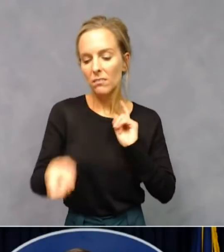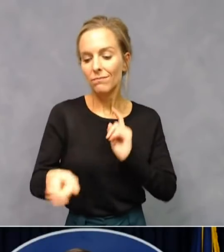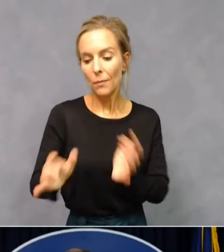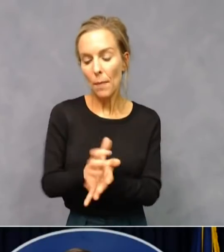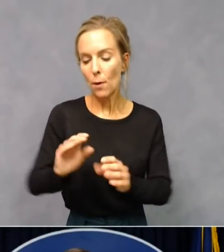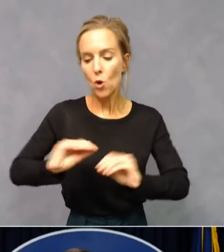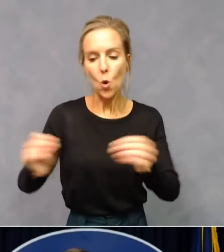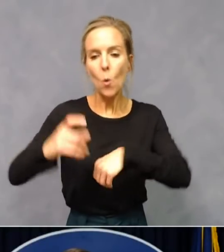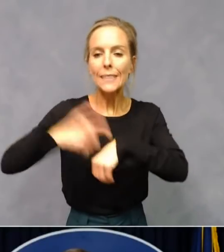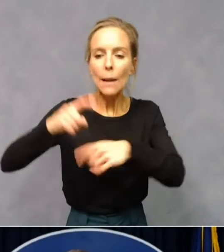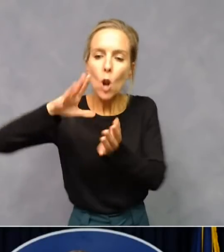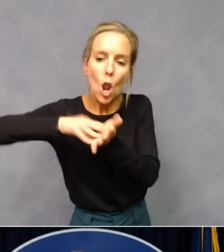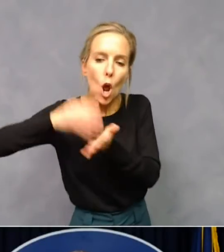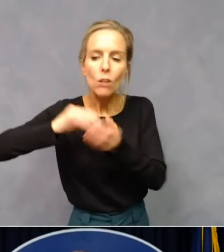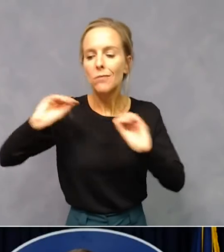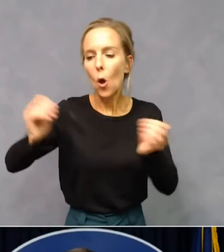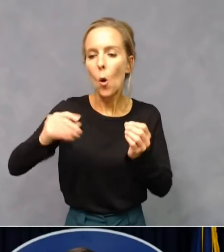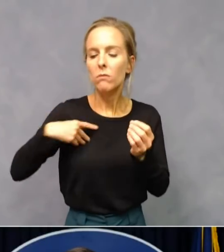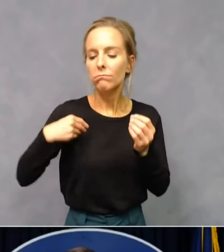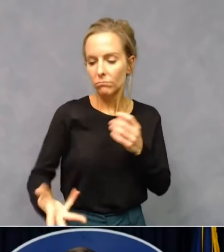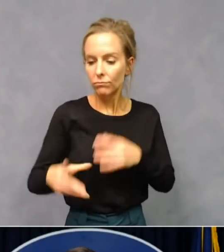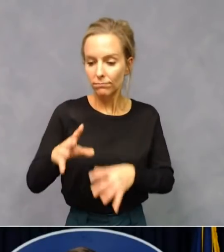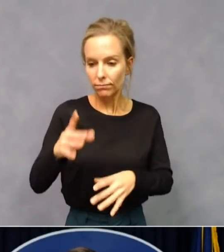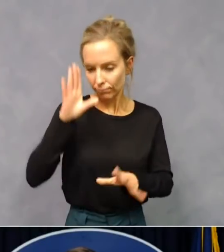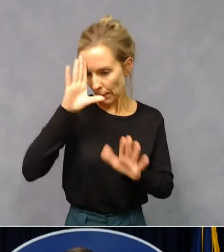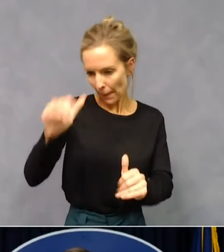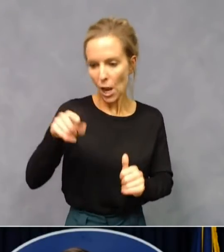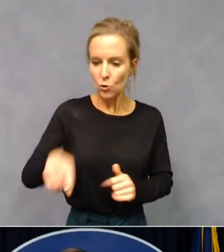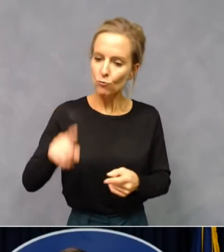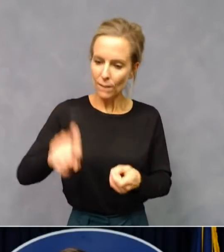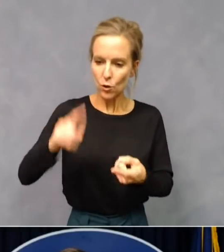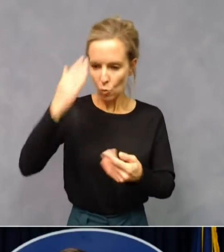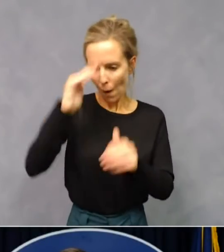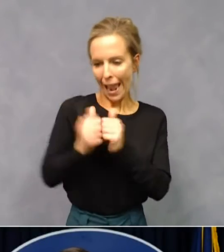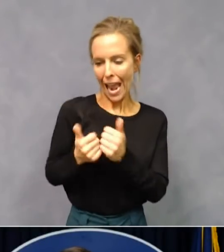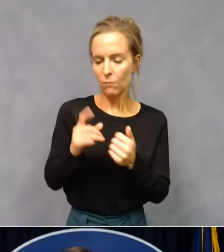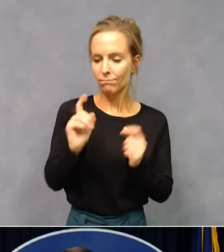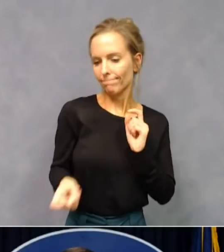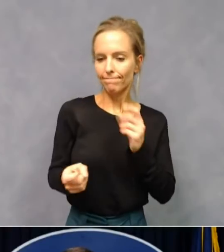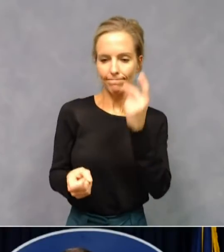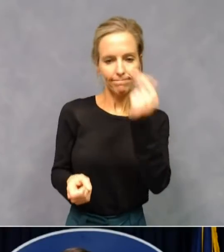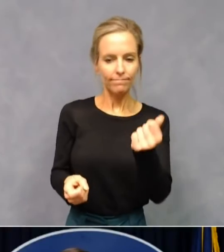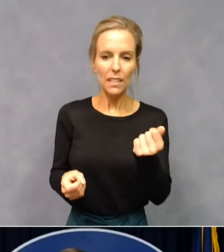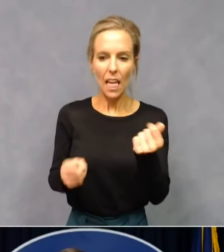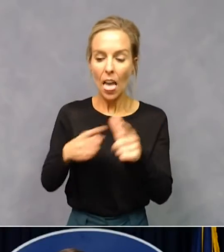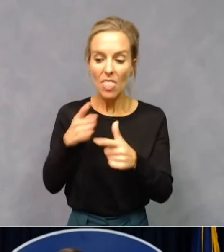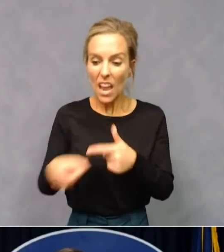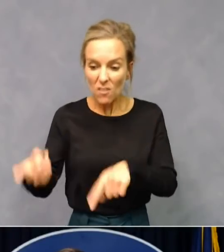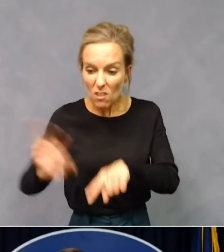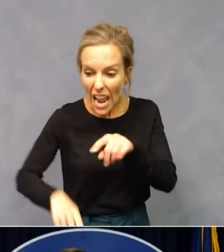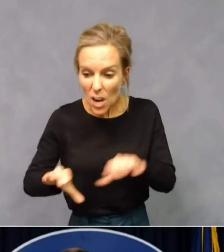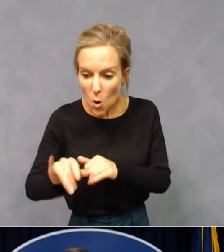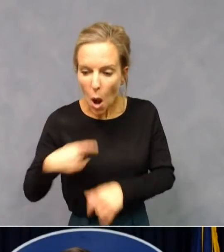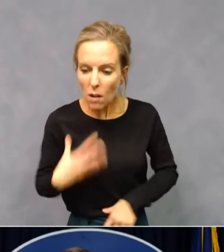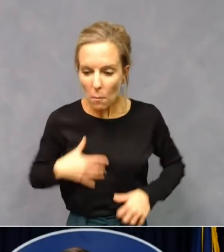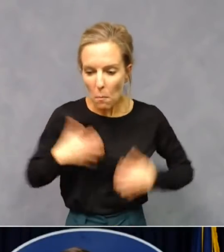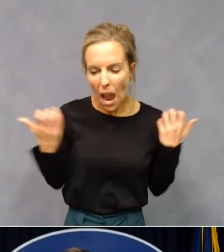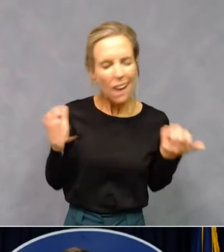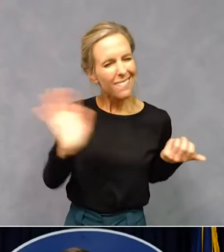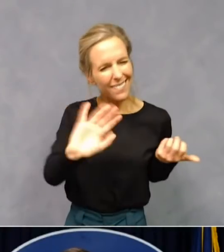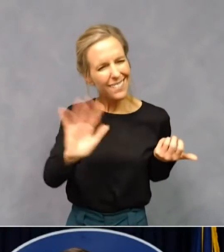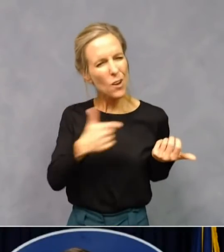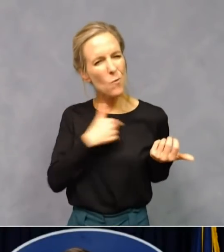or to get the ability to do it, and then get mad at them if they can't do it. I mean, we got to understand